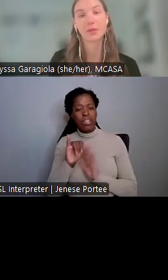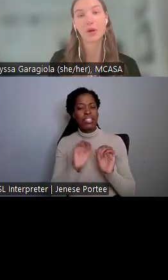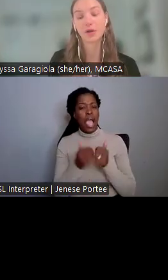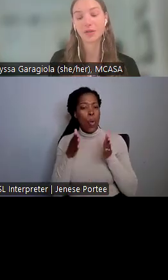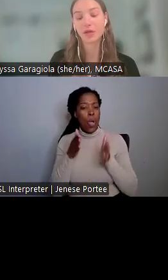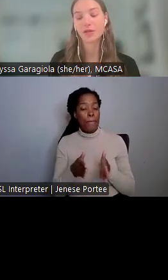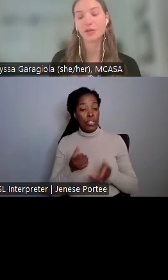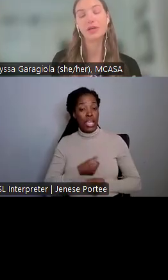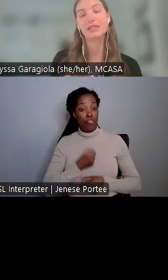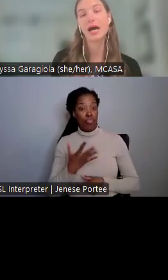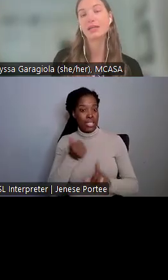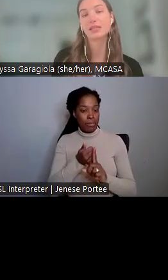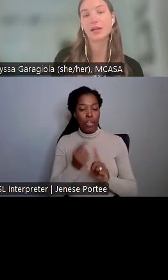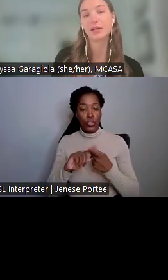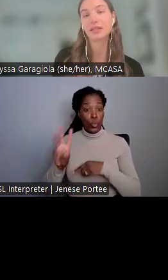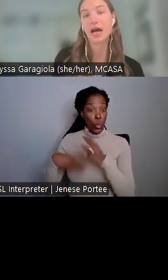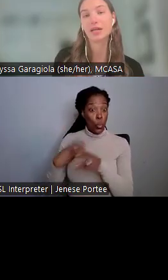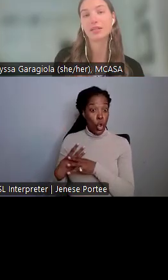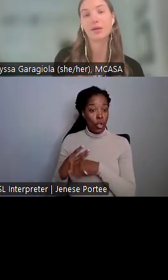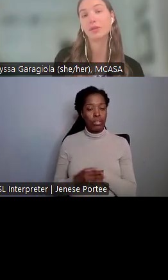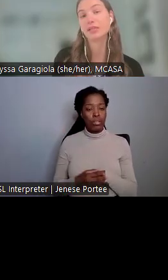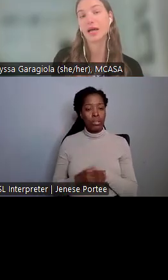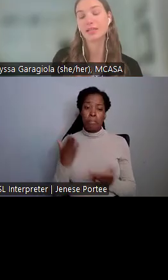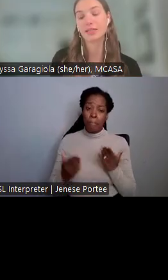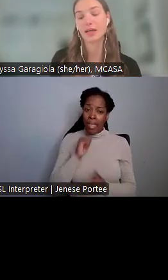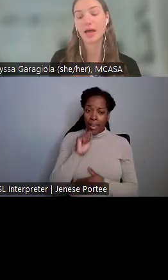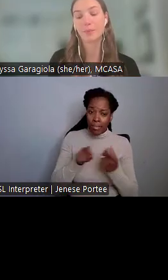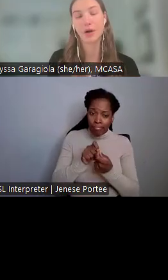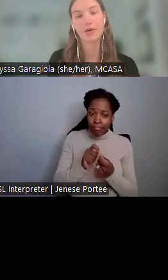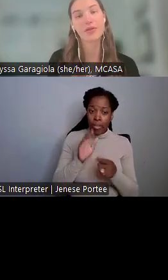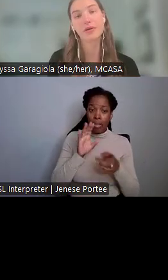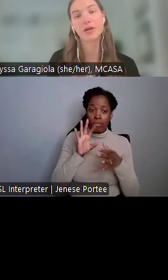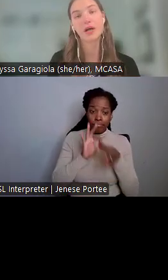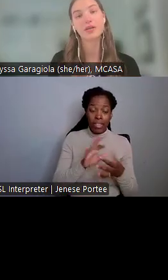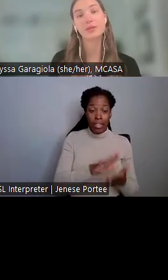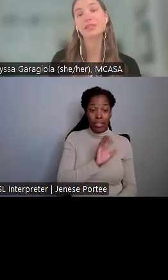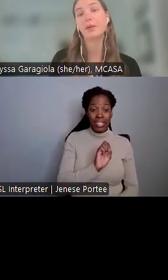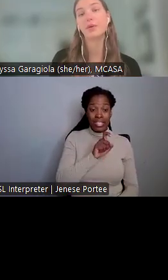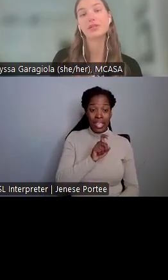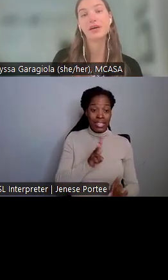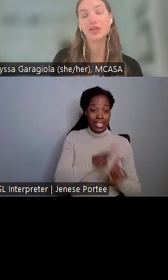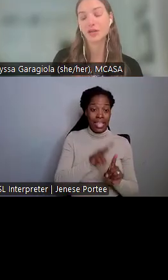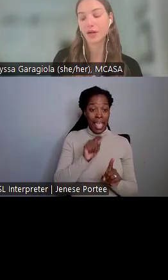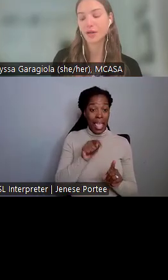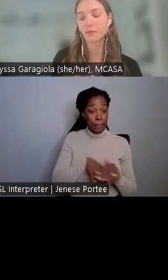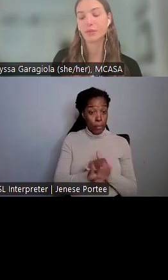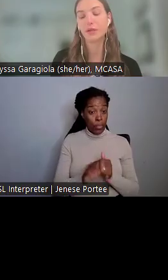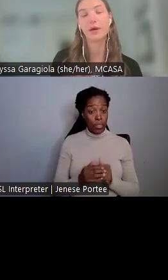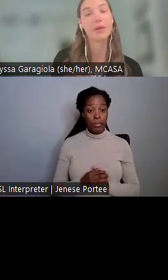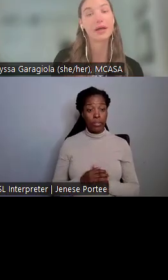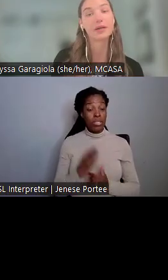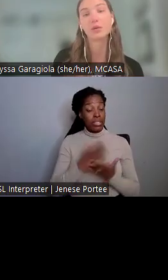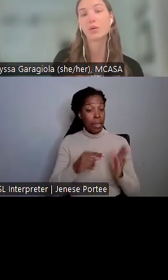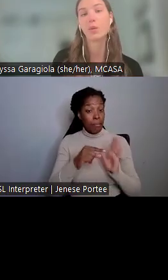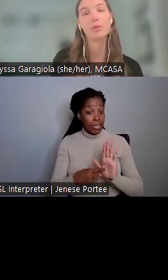themselves to the world. So it's not necessarily tied to someone's sex assigned at birth. Some examples of gender can be